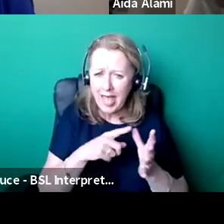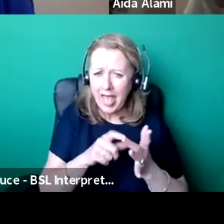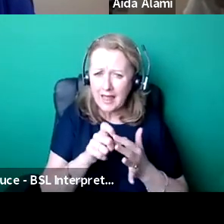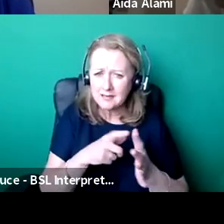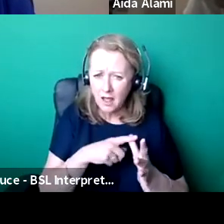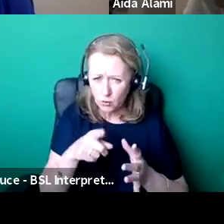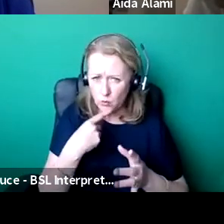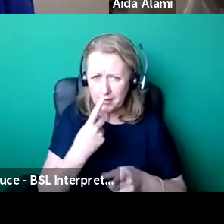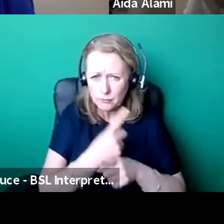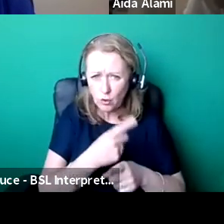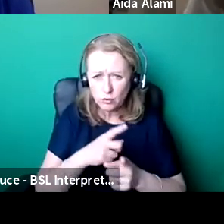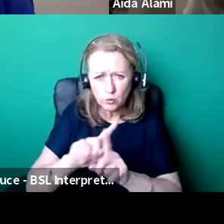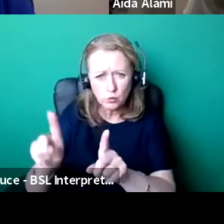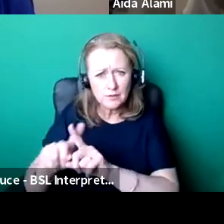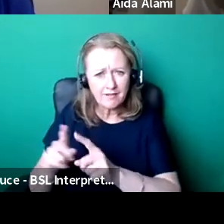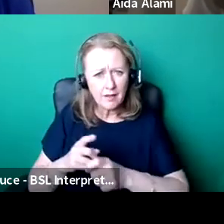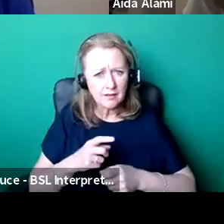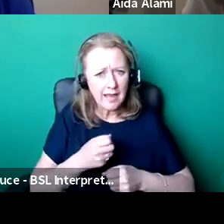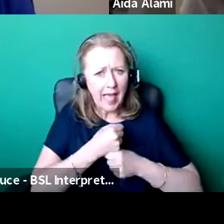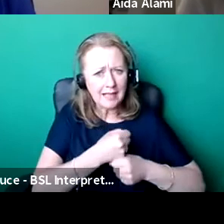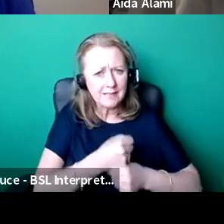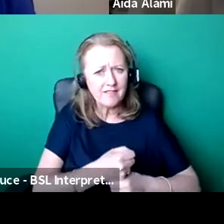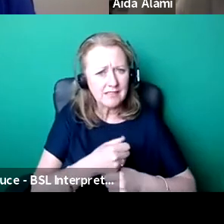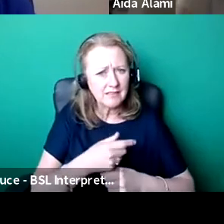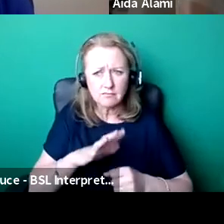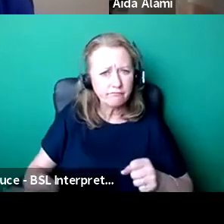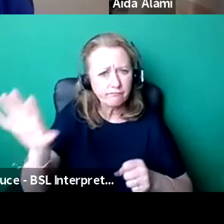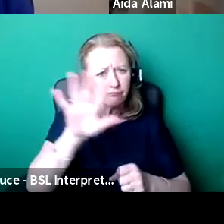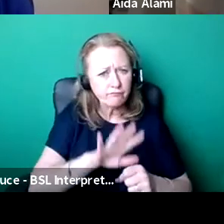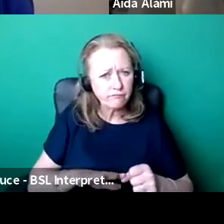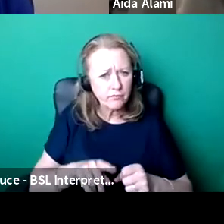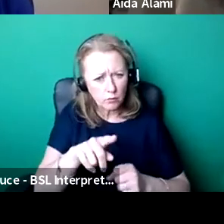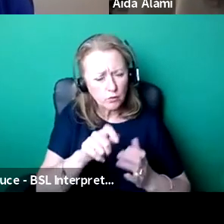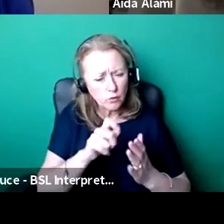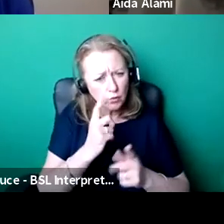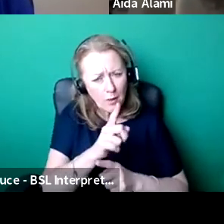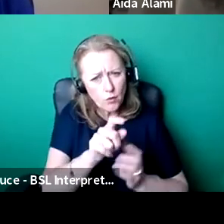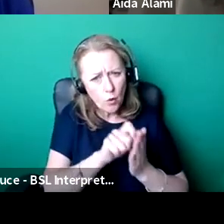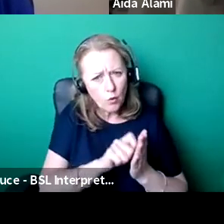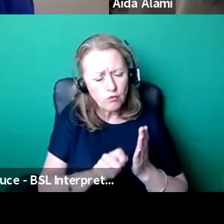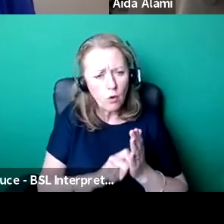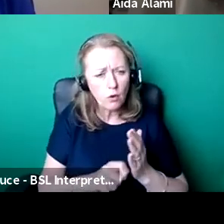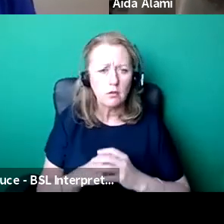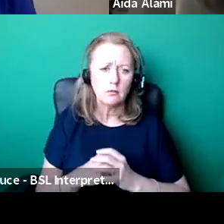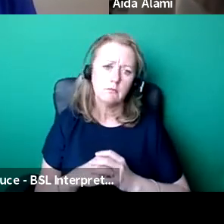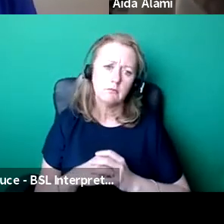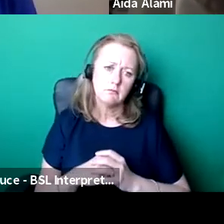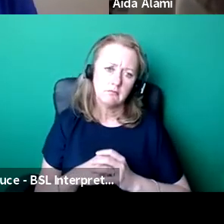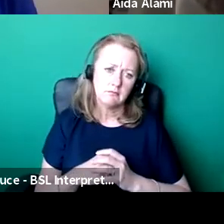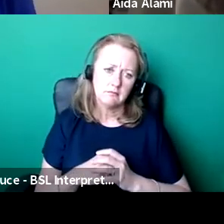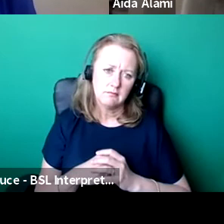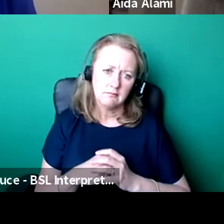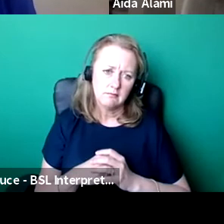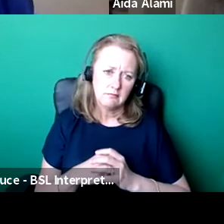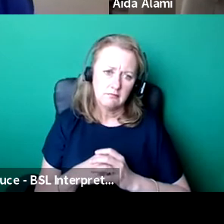the region. Maybe you want to touch on that essay that you wrote or piece that you wrote. Right. It just felt very depressing to